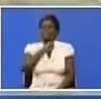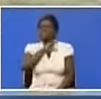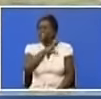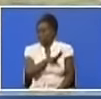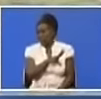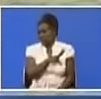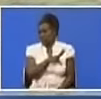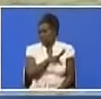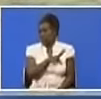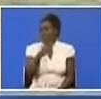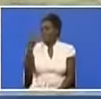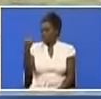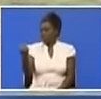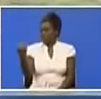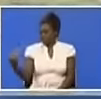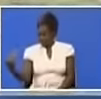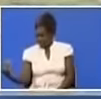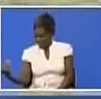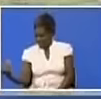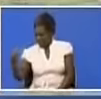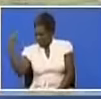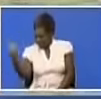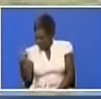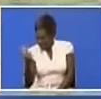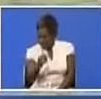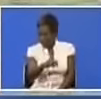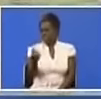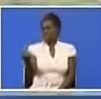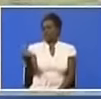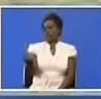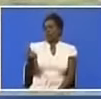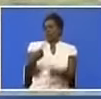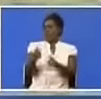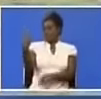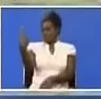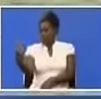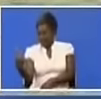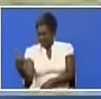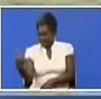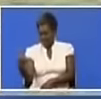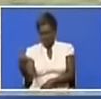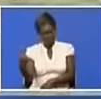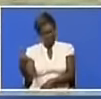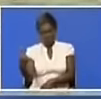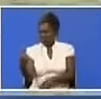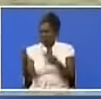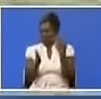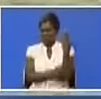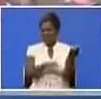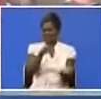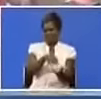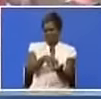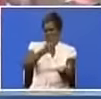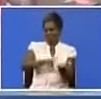Na inasemekana the five of them aliwaadhibu kidogo. Sasa yule mmoja kwa bahati mbaya ndiye inasemekana